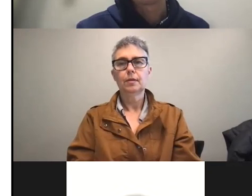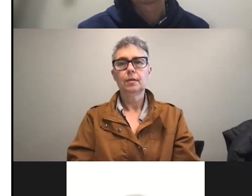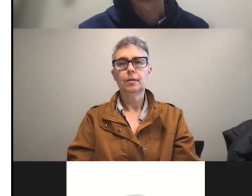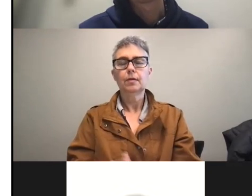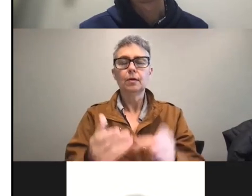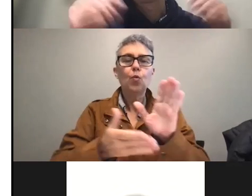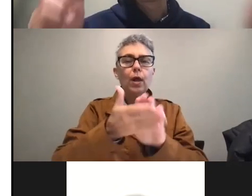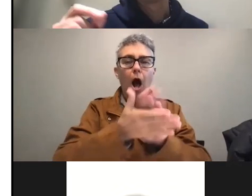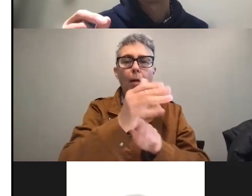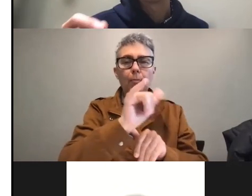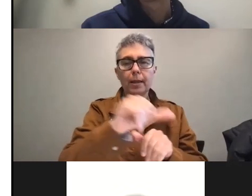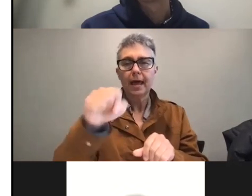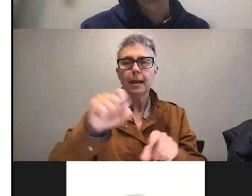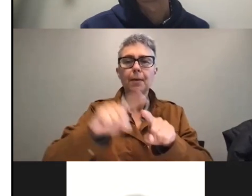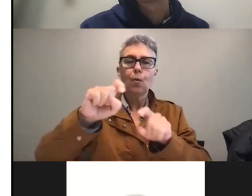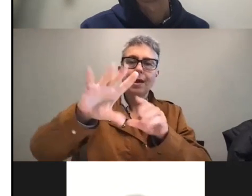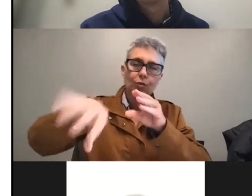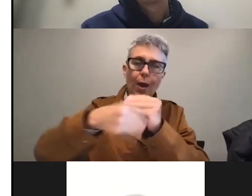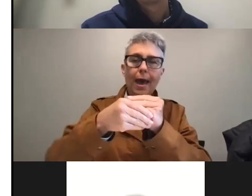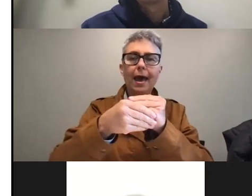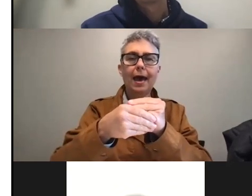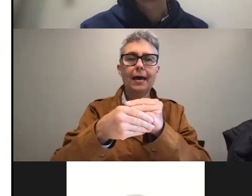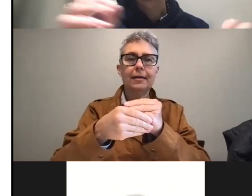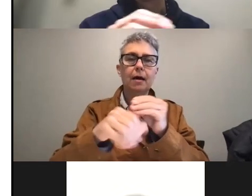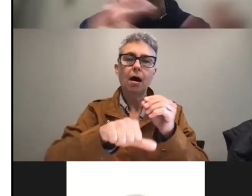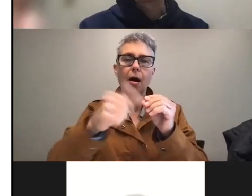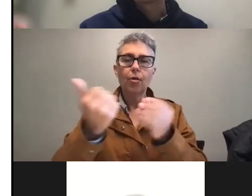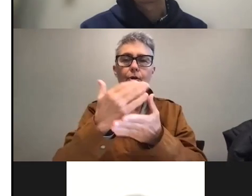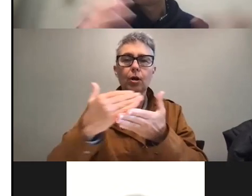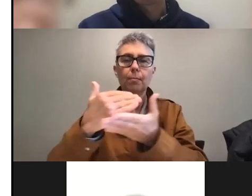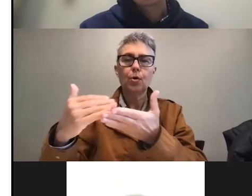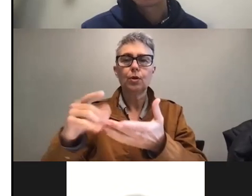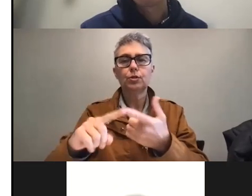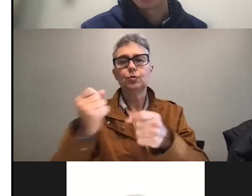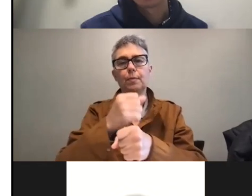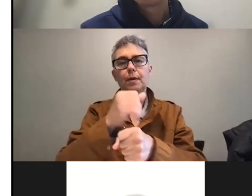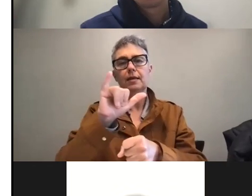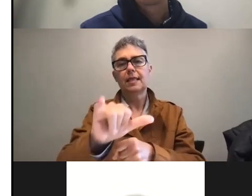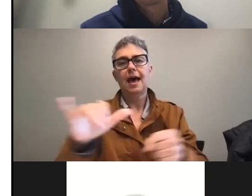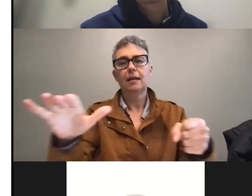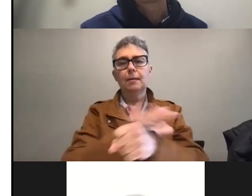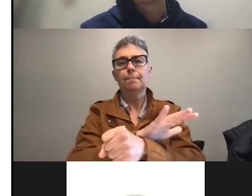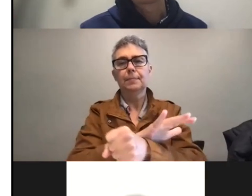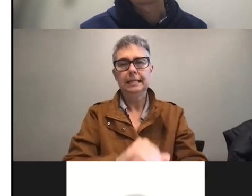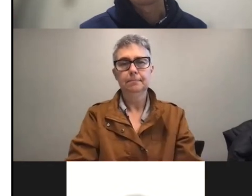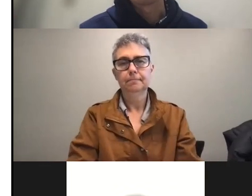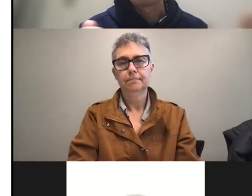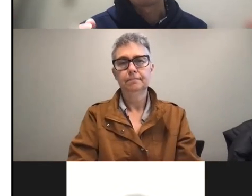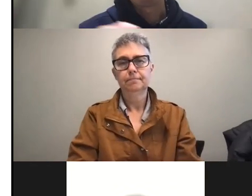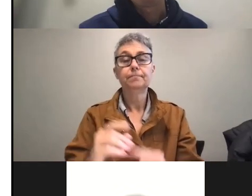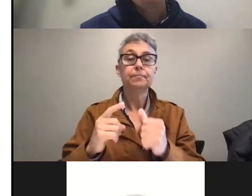we need to add some additional components in order to make this complete. So first, we need